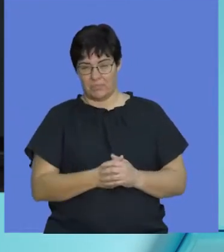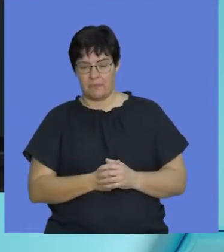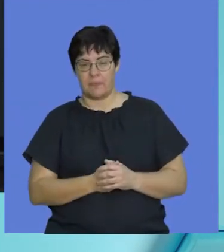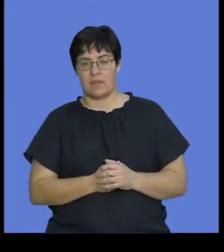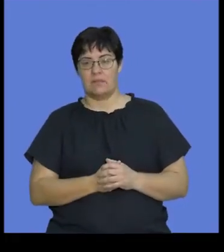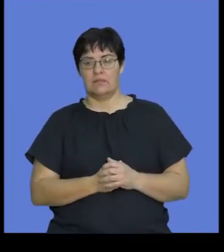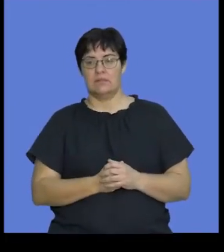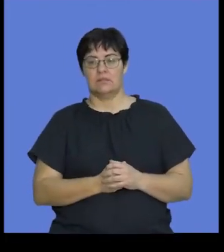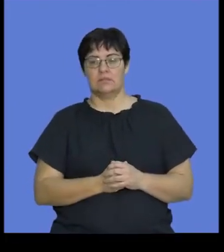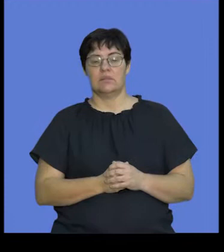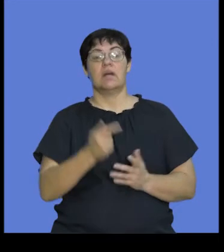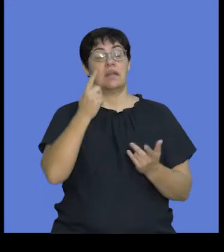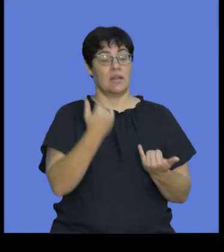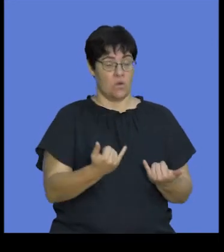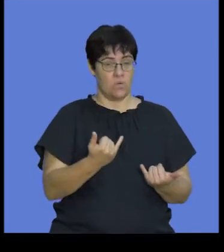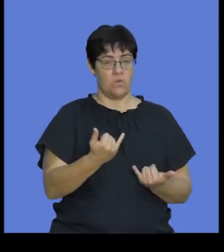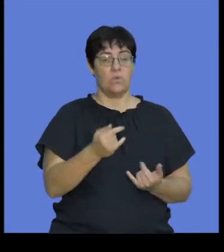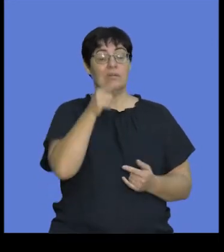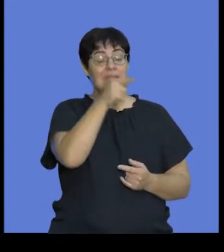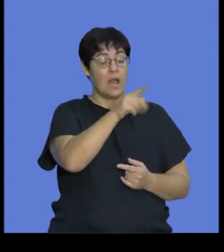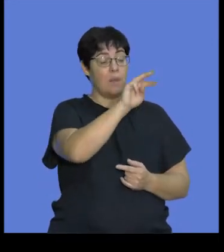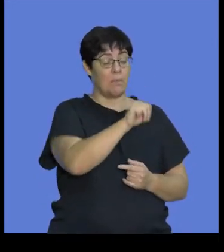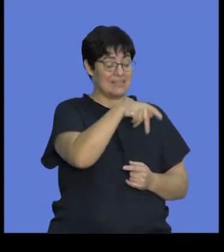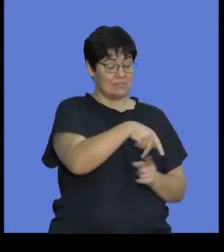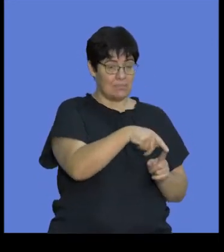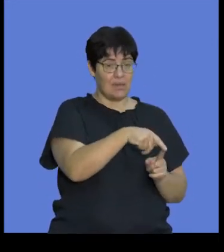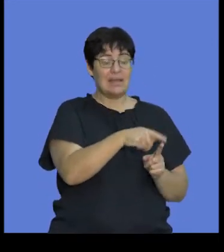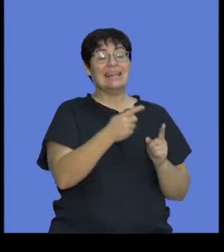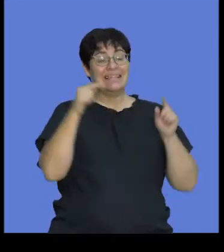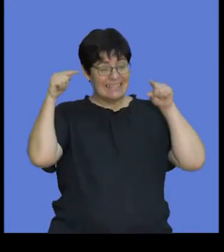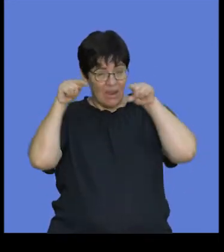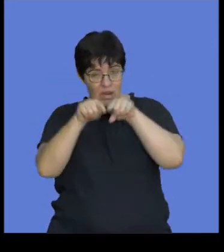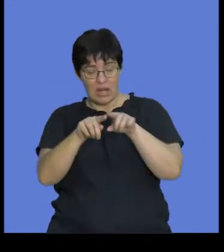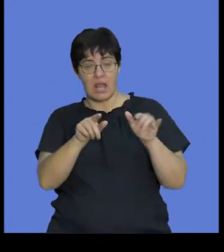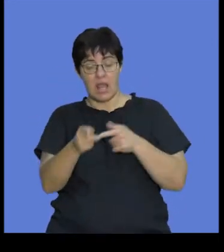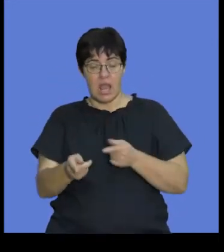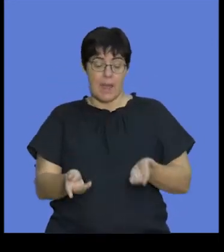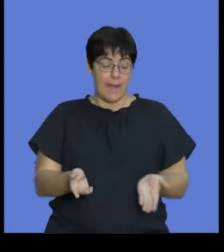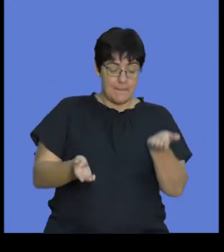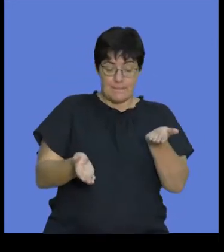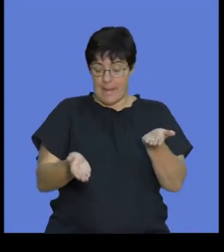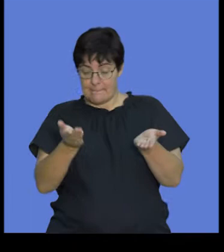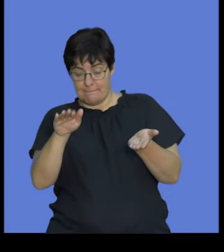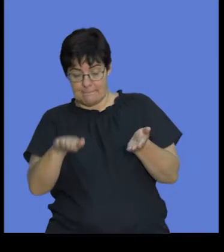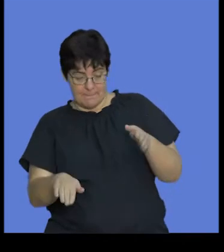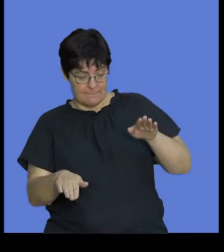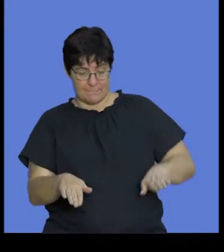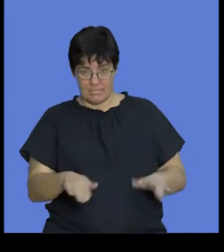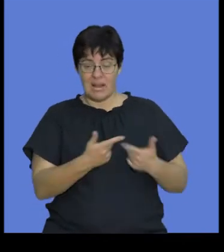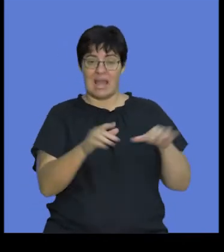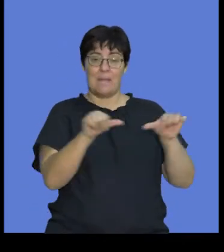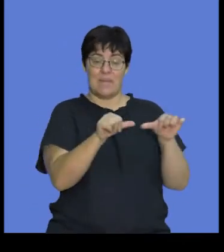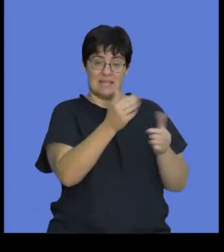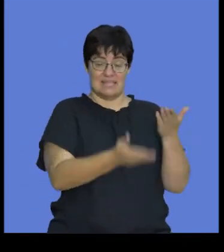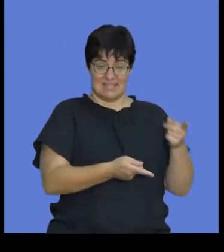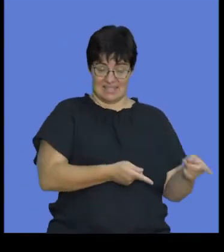Then, momentum is directly proportional, we've spoken about this already, to the mass of